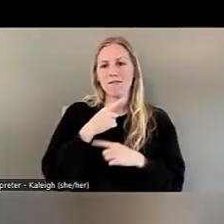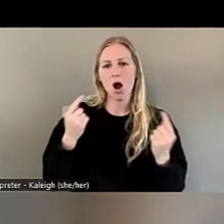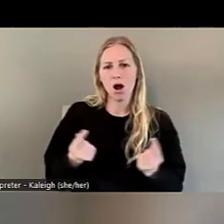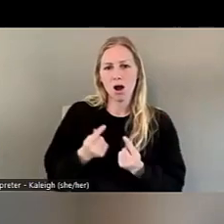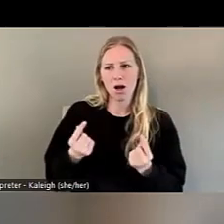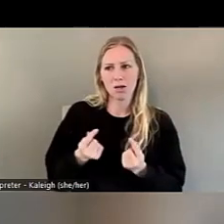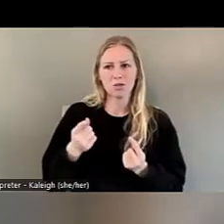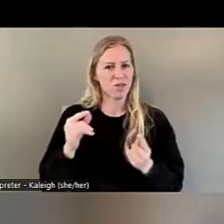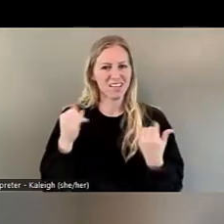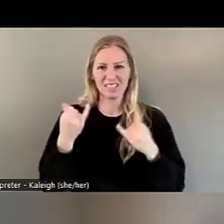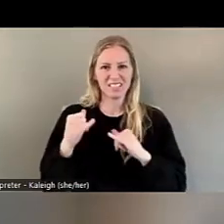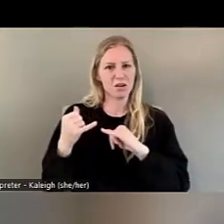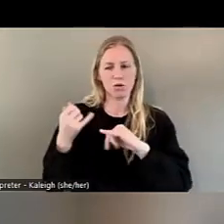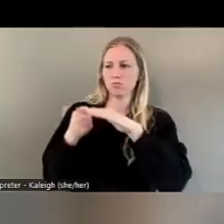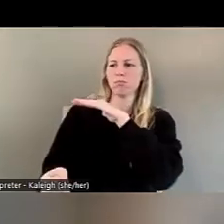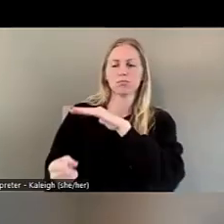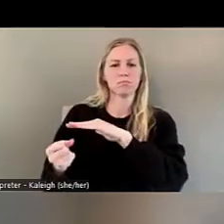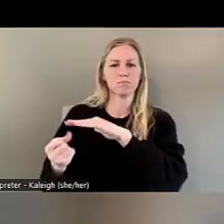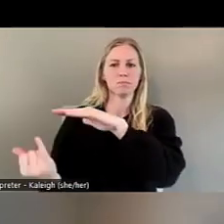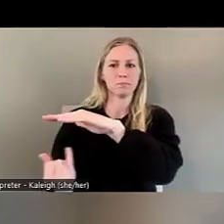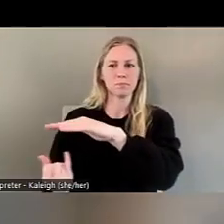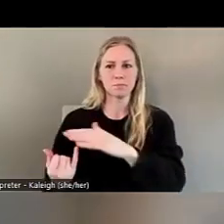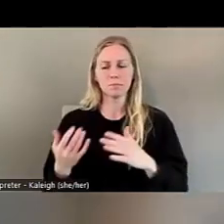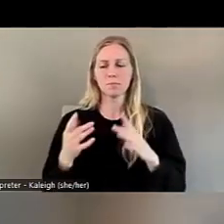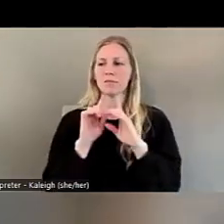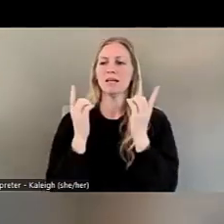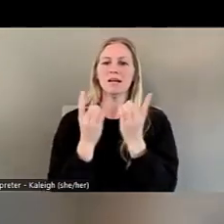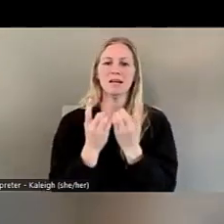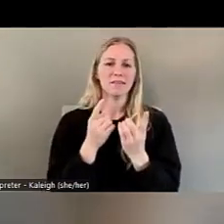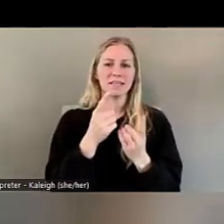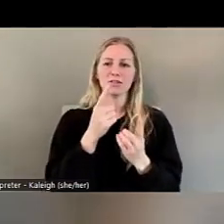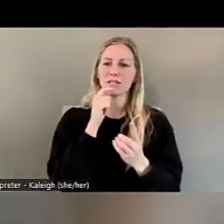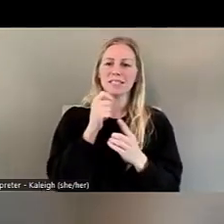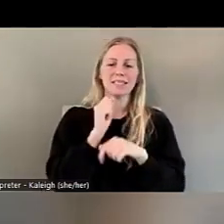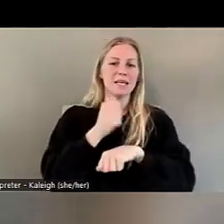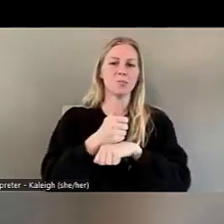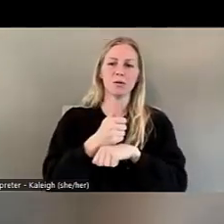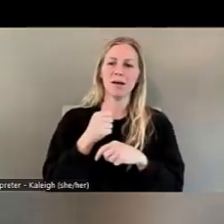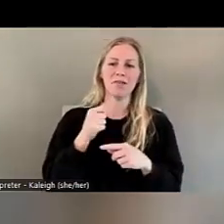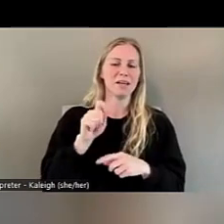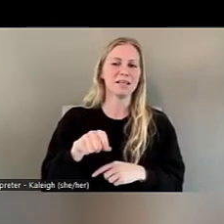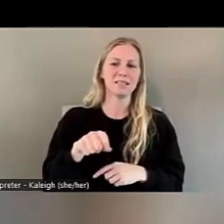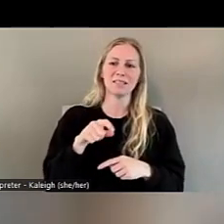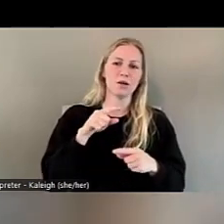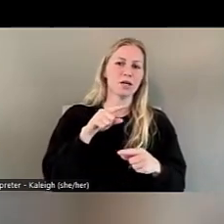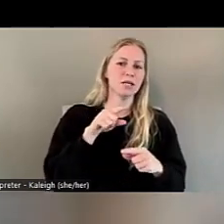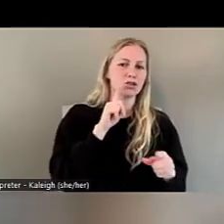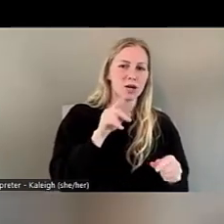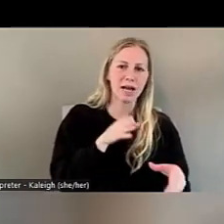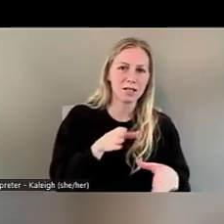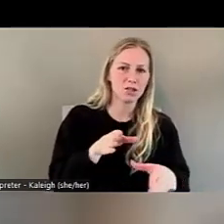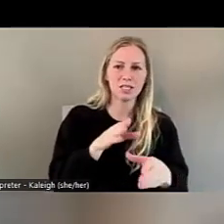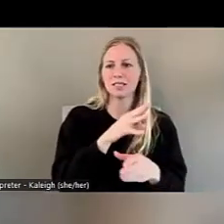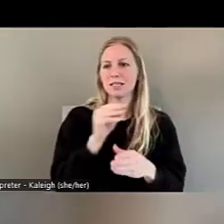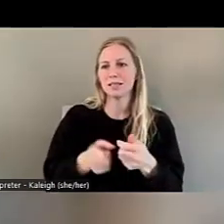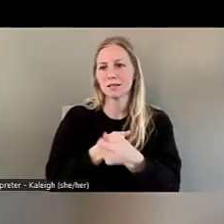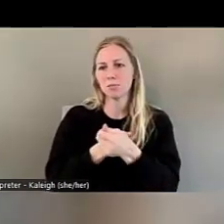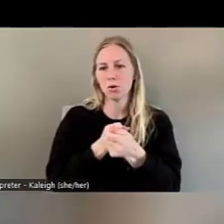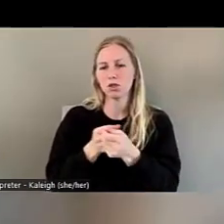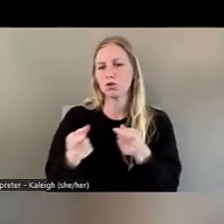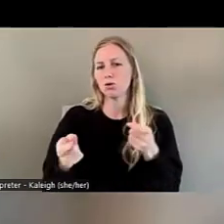to provide and implement the necessary strategies and supports to anticipate and manage disability-related